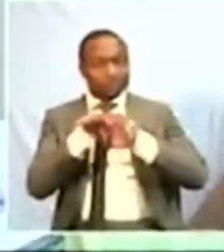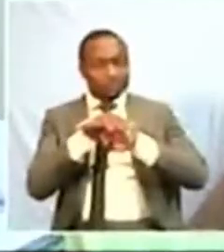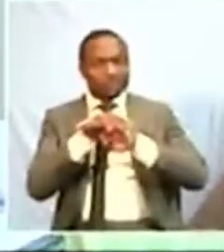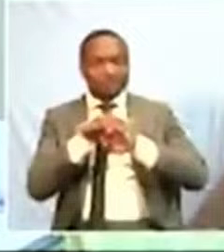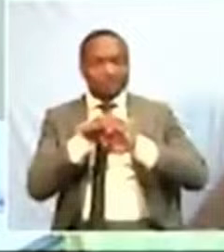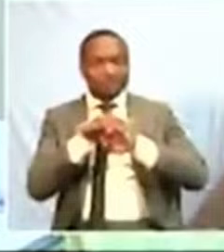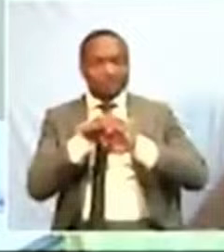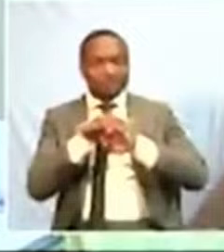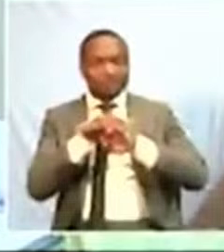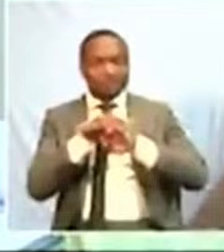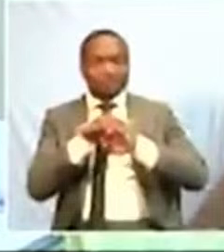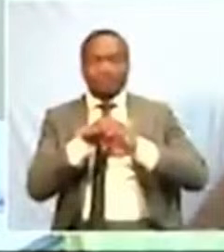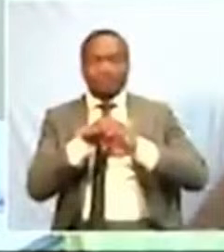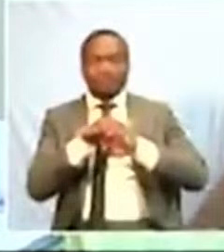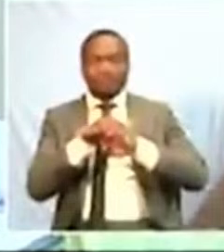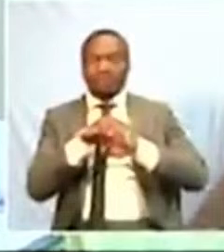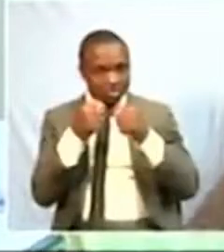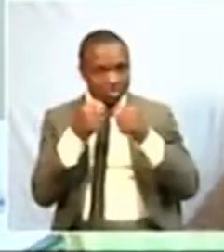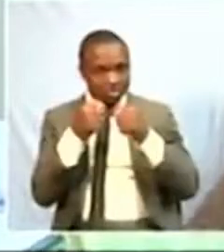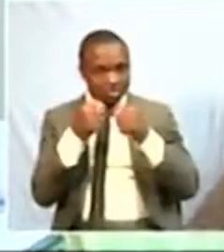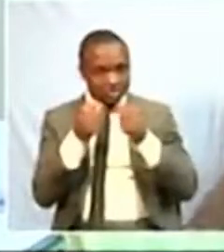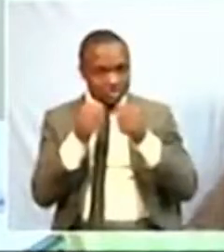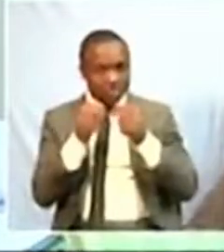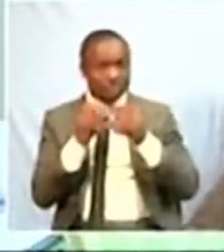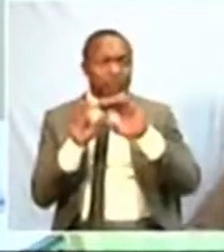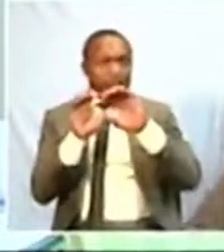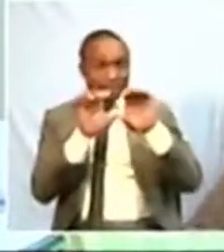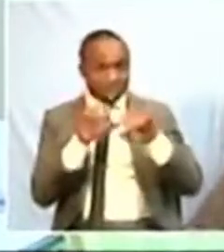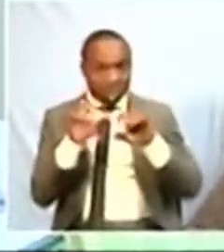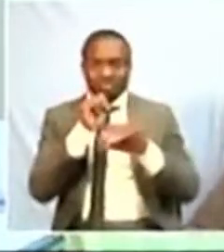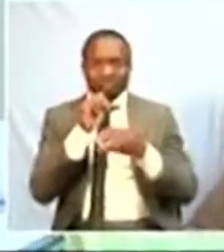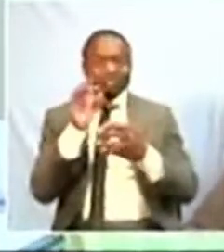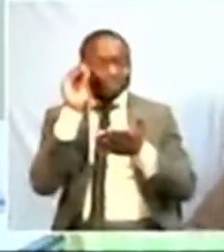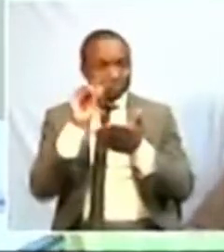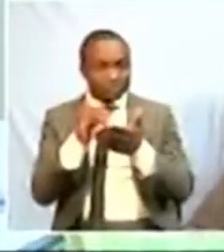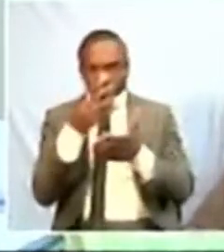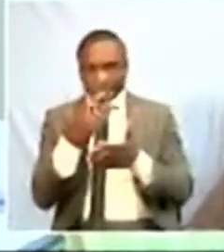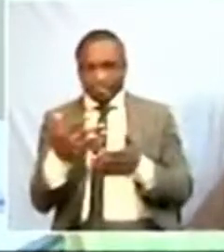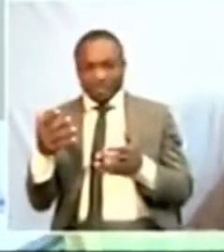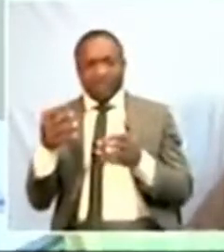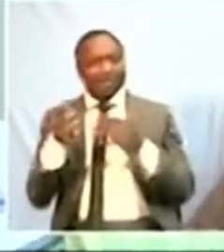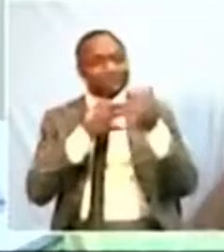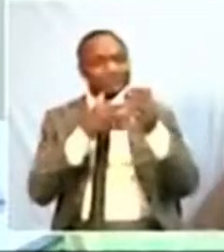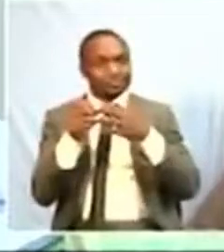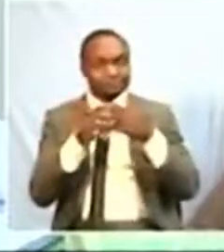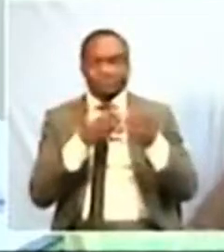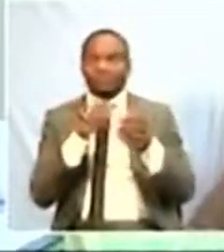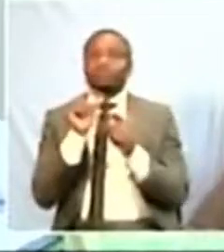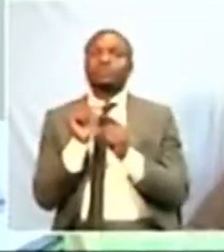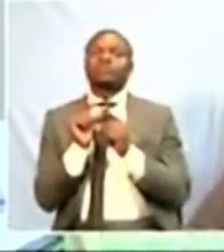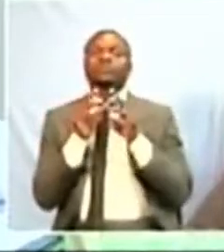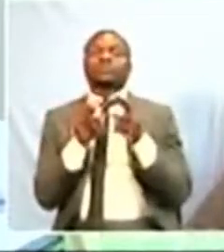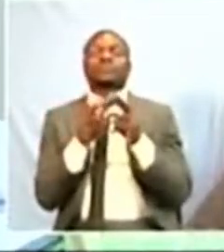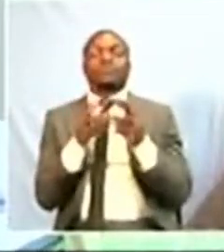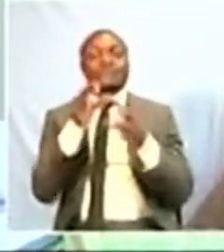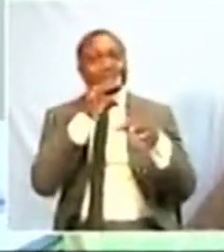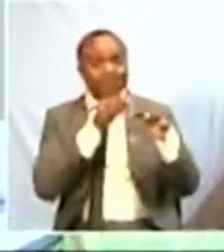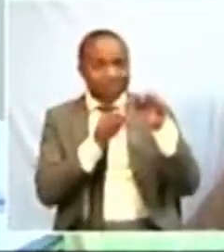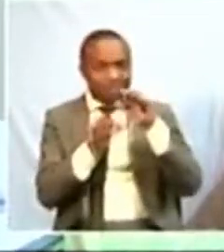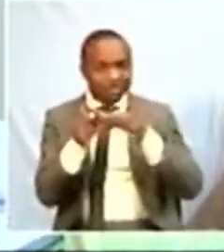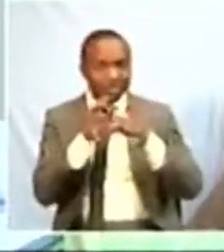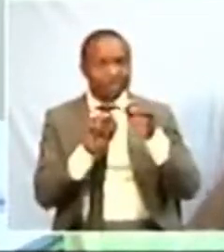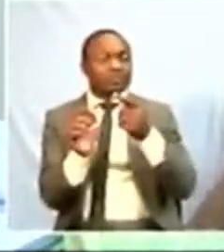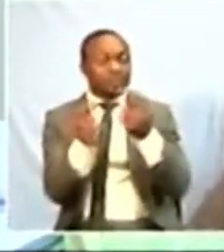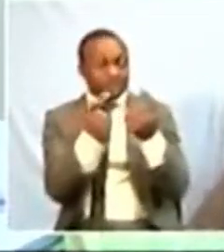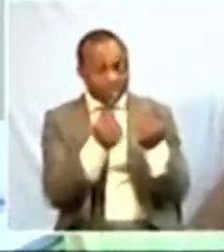mouth to do. Instead of putting things in the simplest term, describing the status